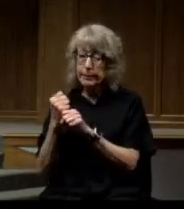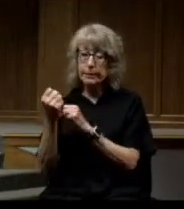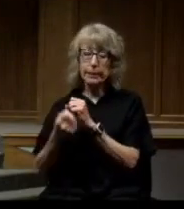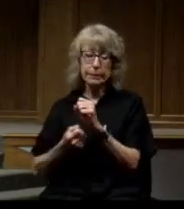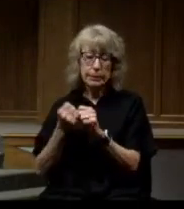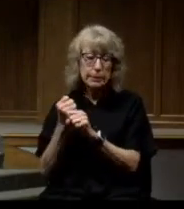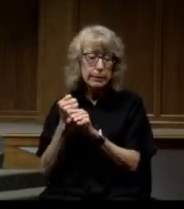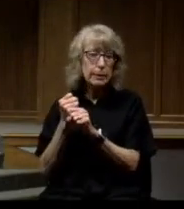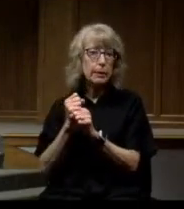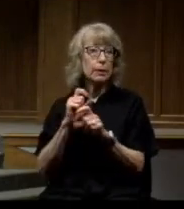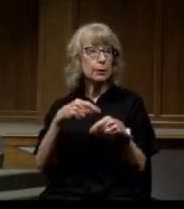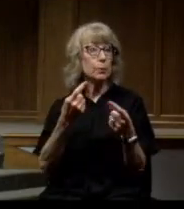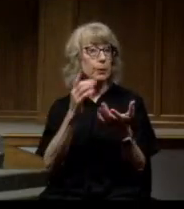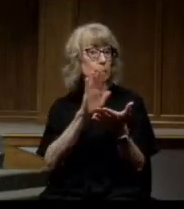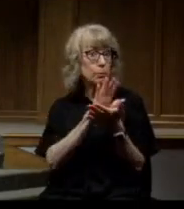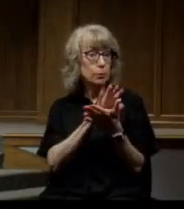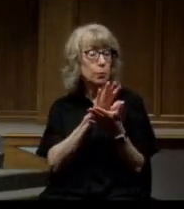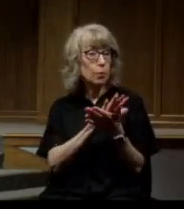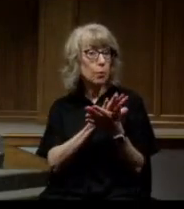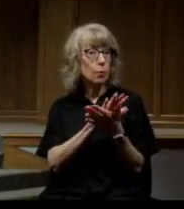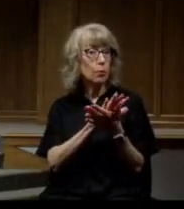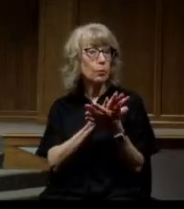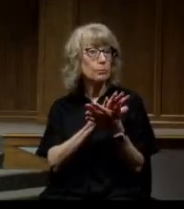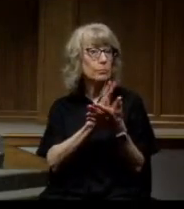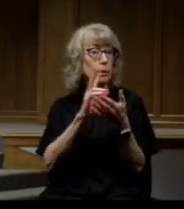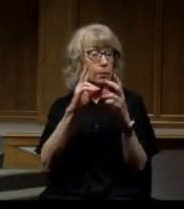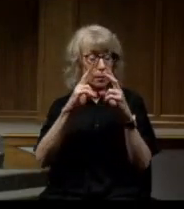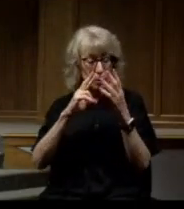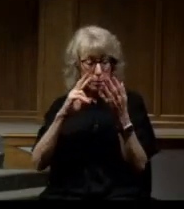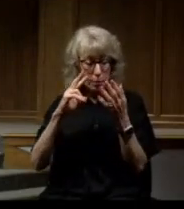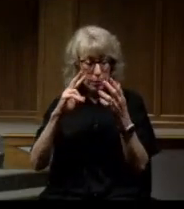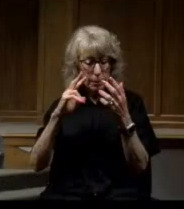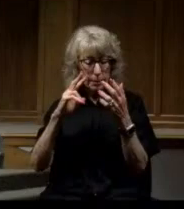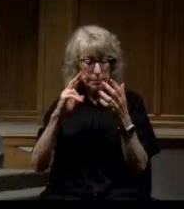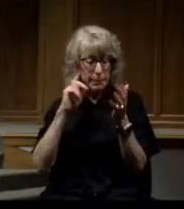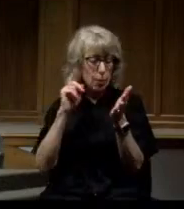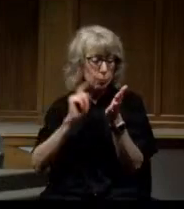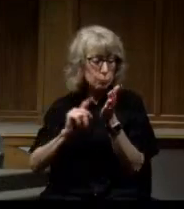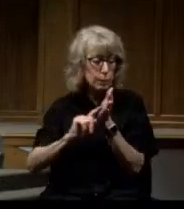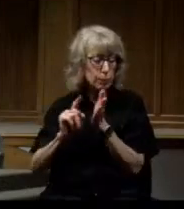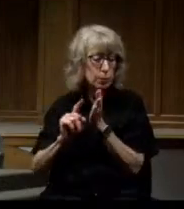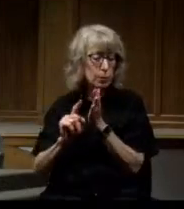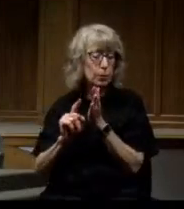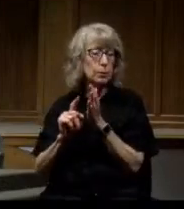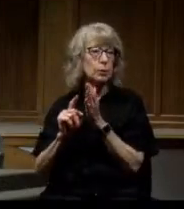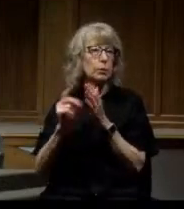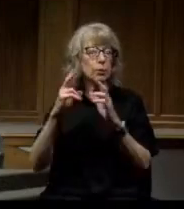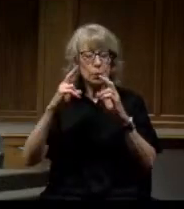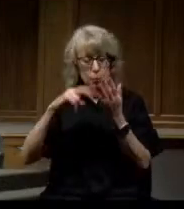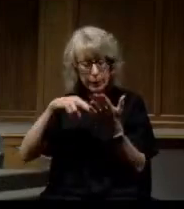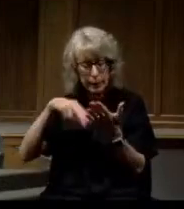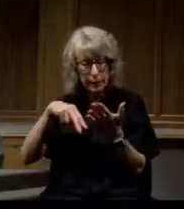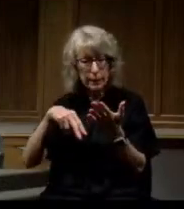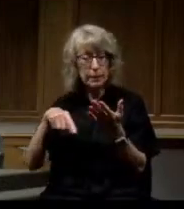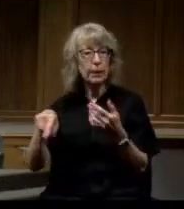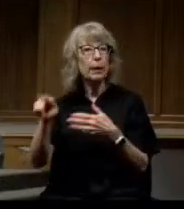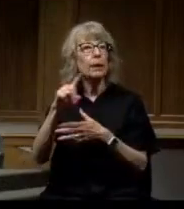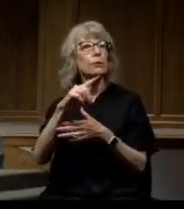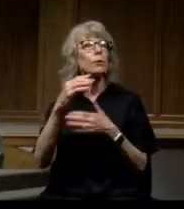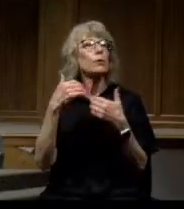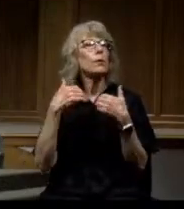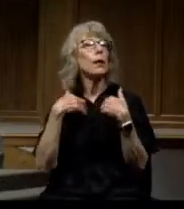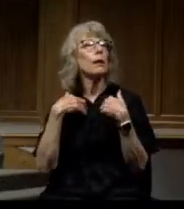educating yourself, doing research, reading books, and you have developed really well thought